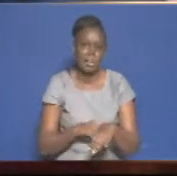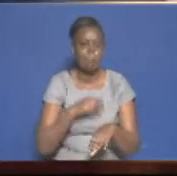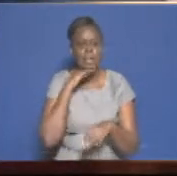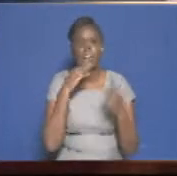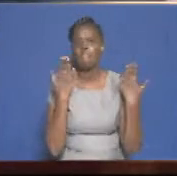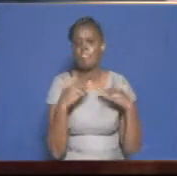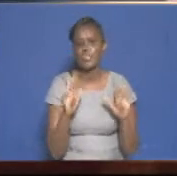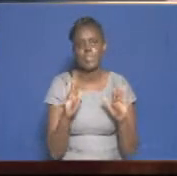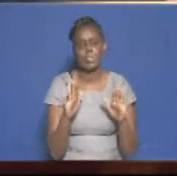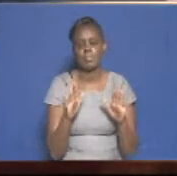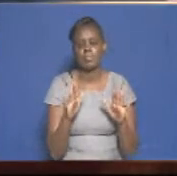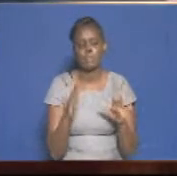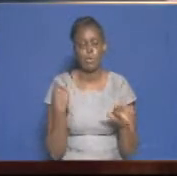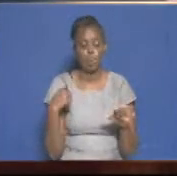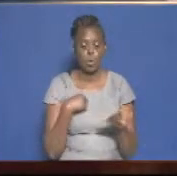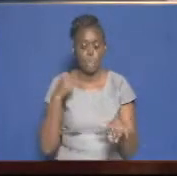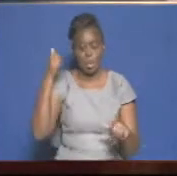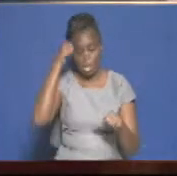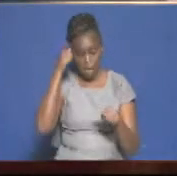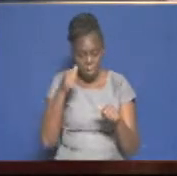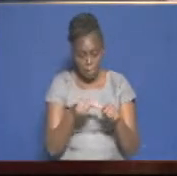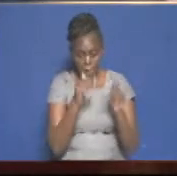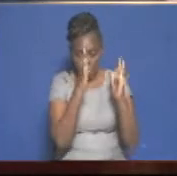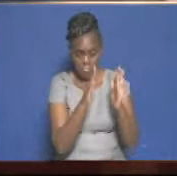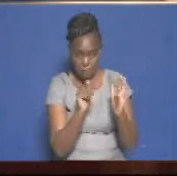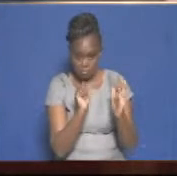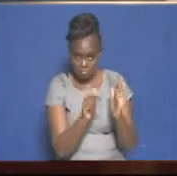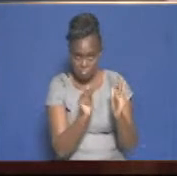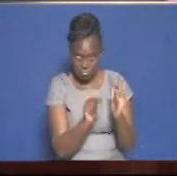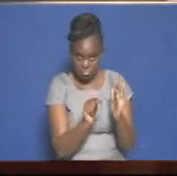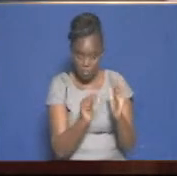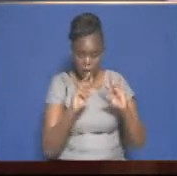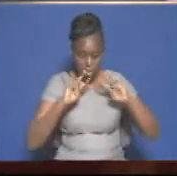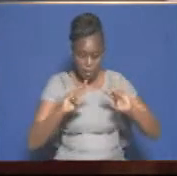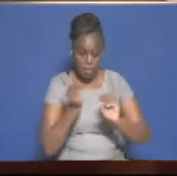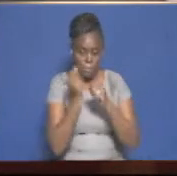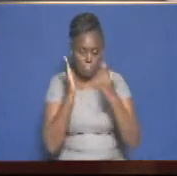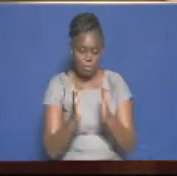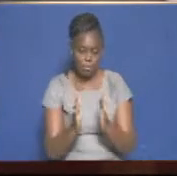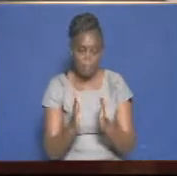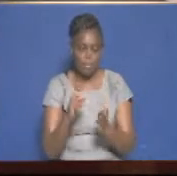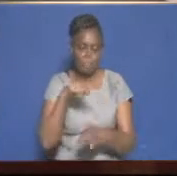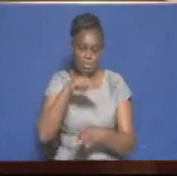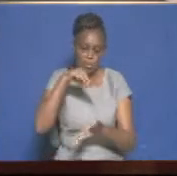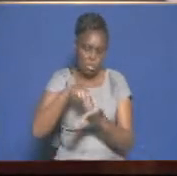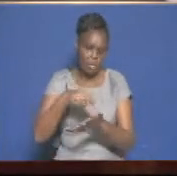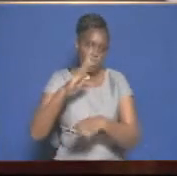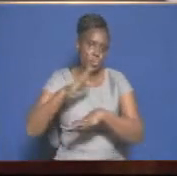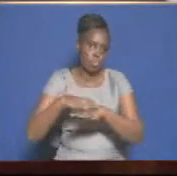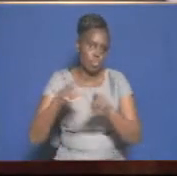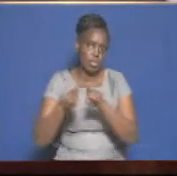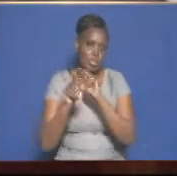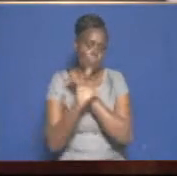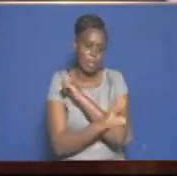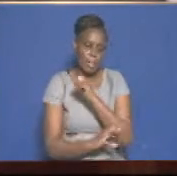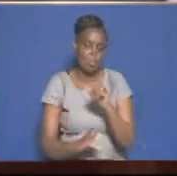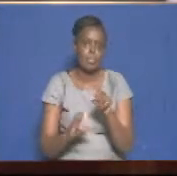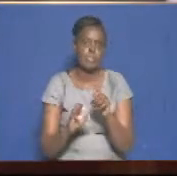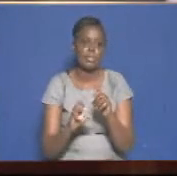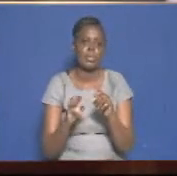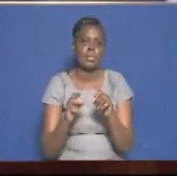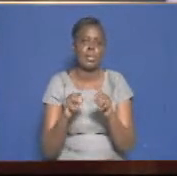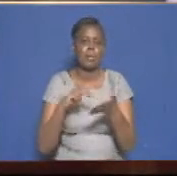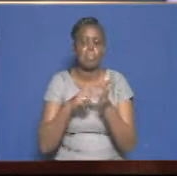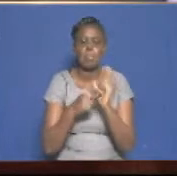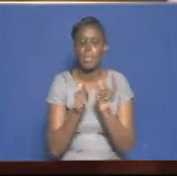time. We will remember him as one of the peacemakers, a man who stood for the good of the country, just like you, Mr. Speaker. He meant